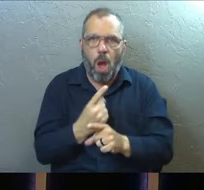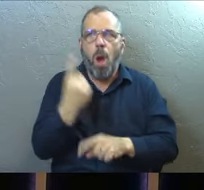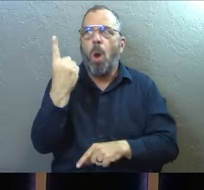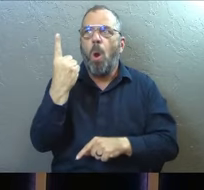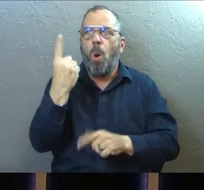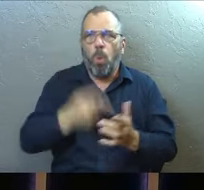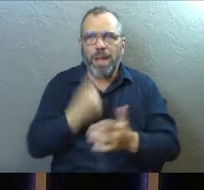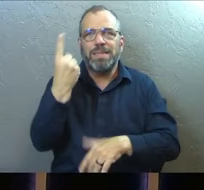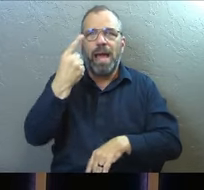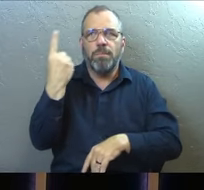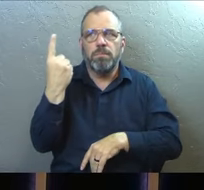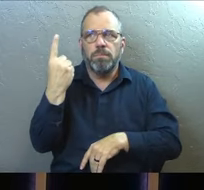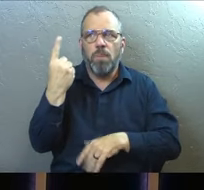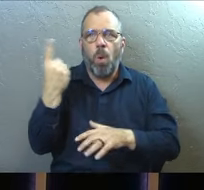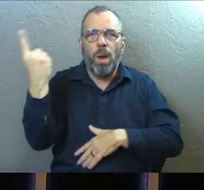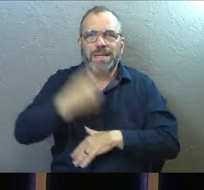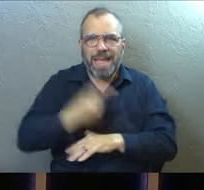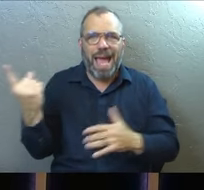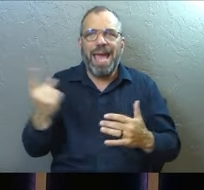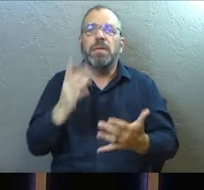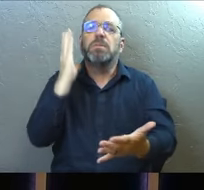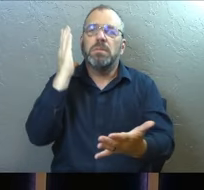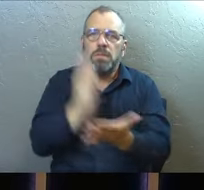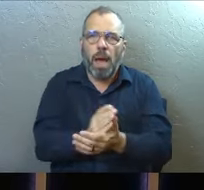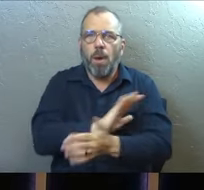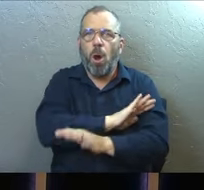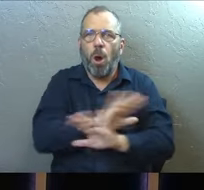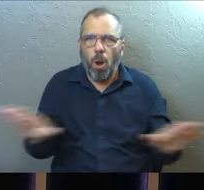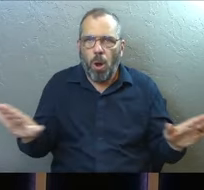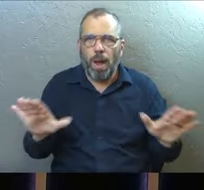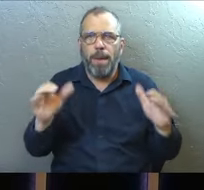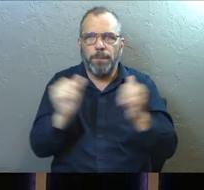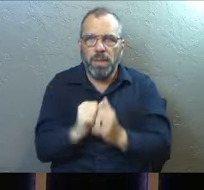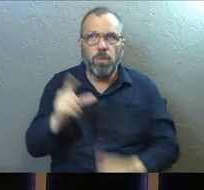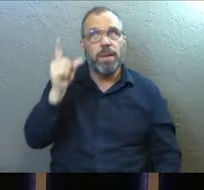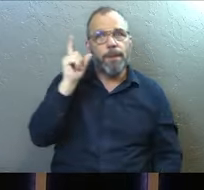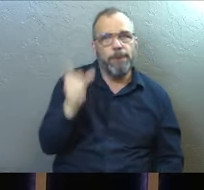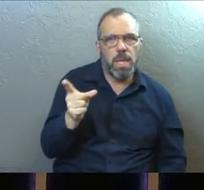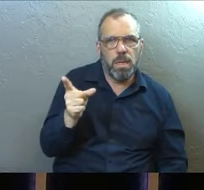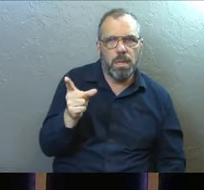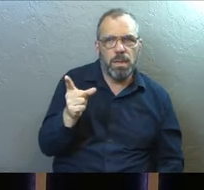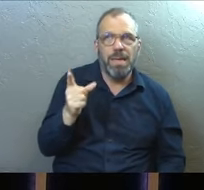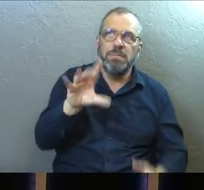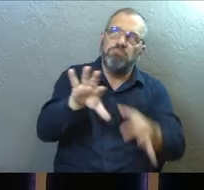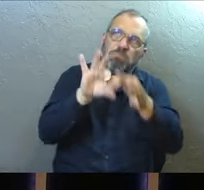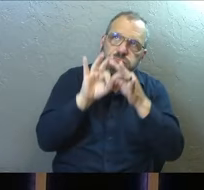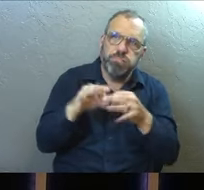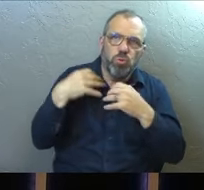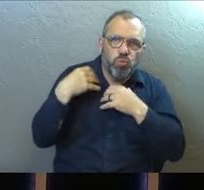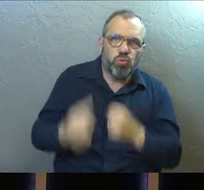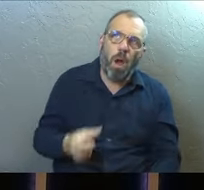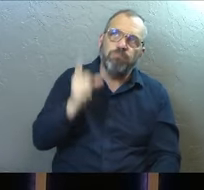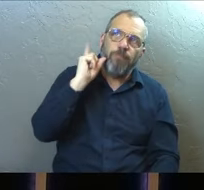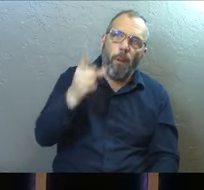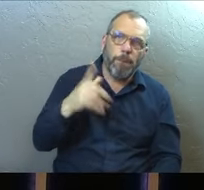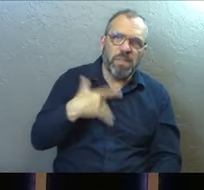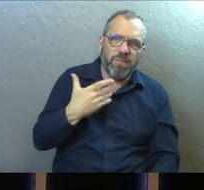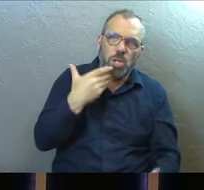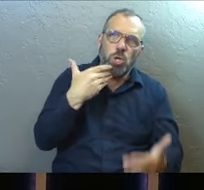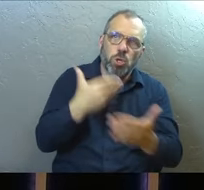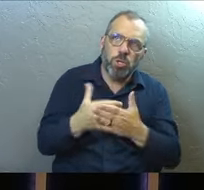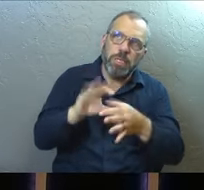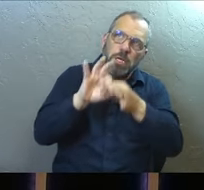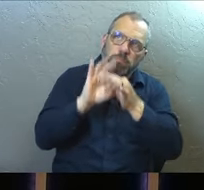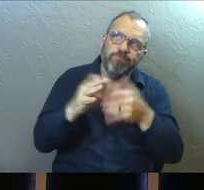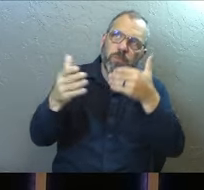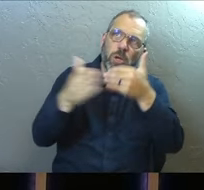once a week, a day, to just stop all of it and be with me. to keep that relationship strong, to keep feeling close, to